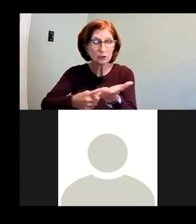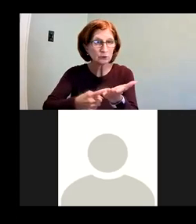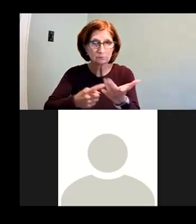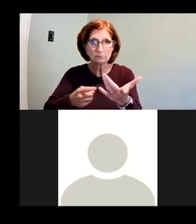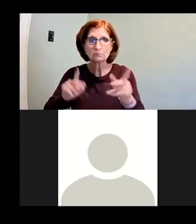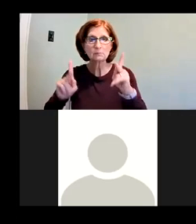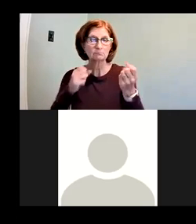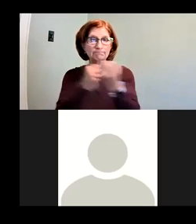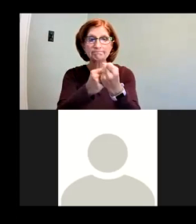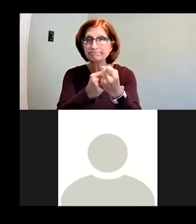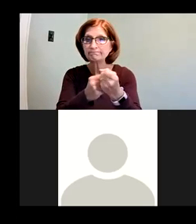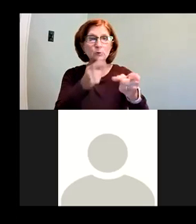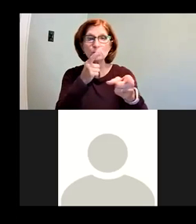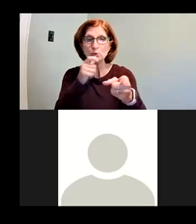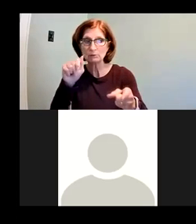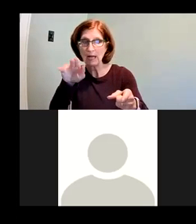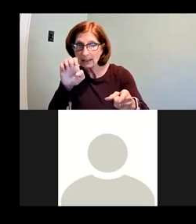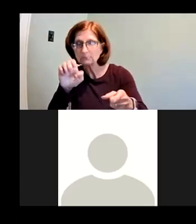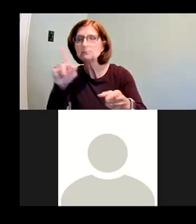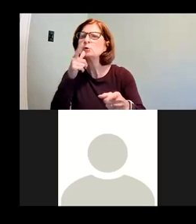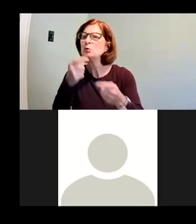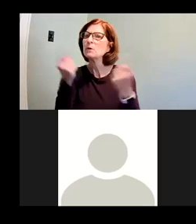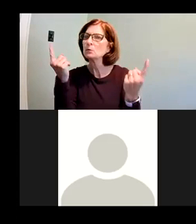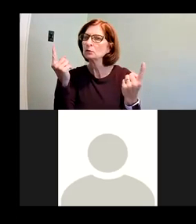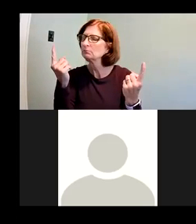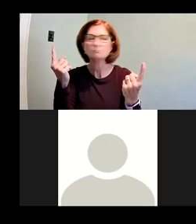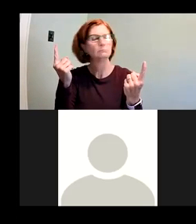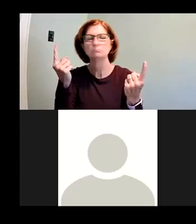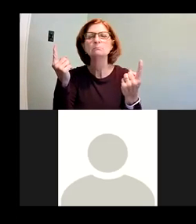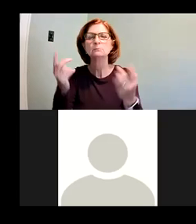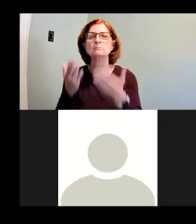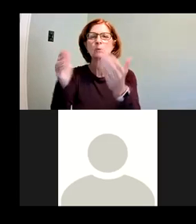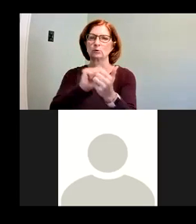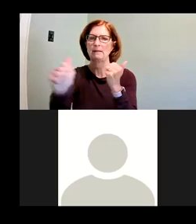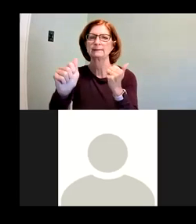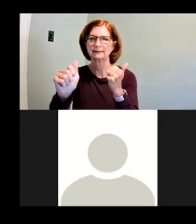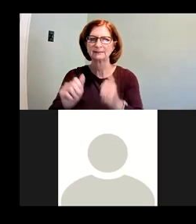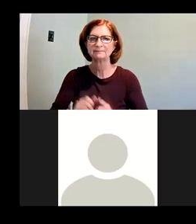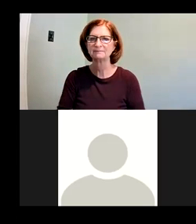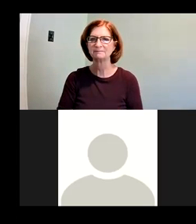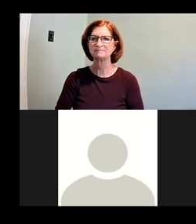favor? Aye. Aye. Aye. Any opposed? Motion carries.